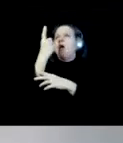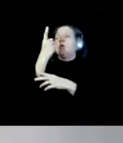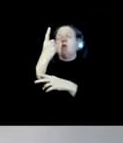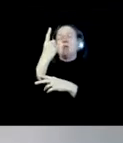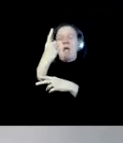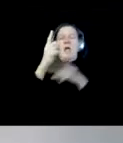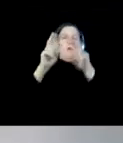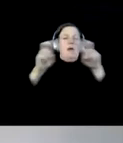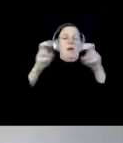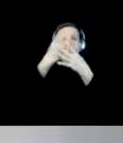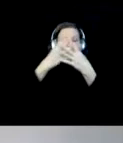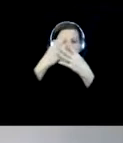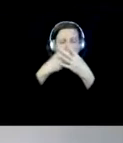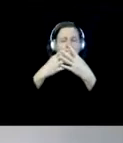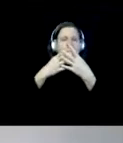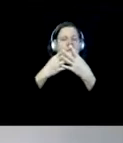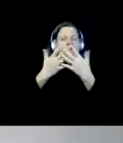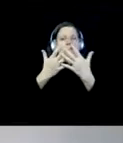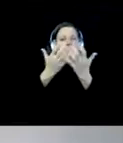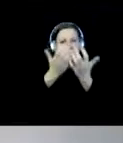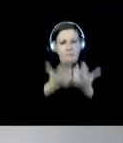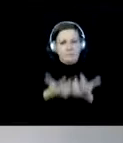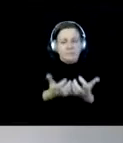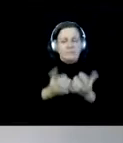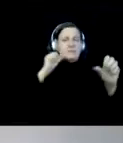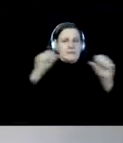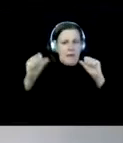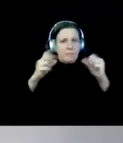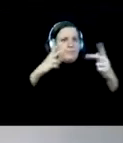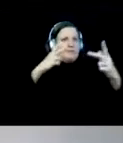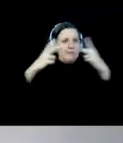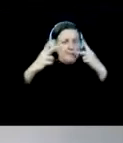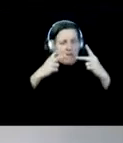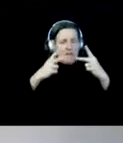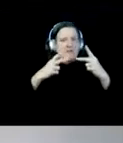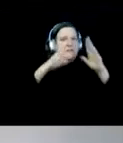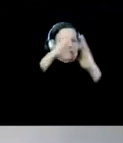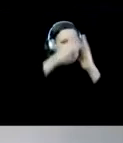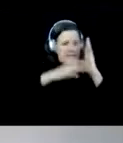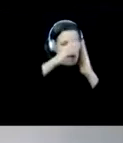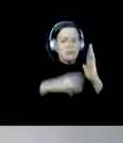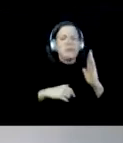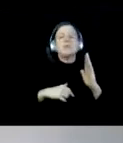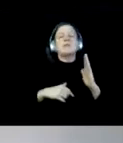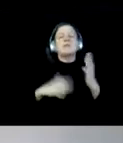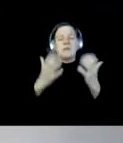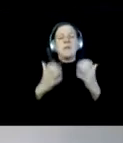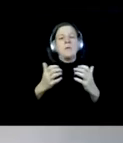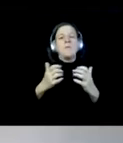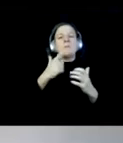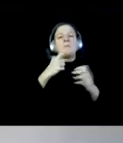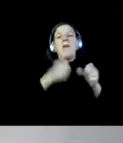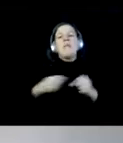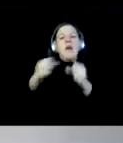citations. So I wanted to ask about the strategy of replicating the information deluge of the everyday in